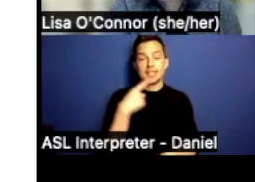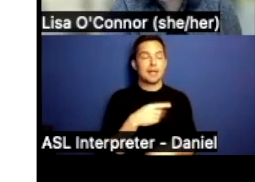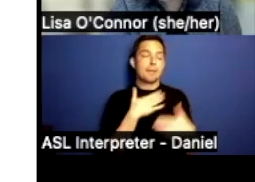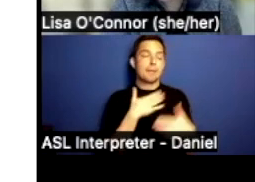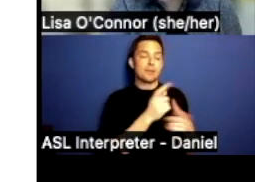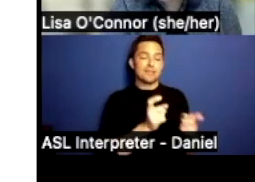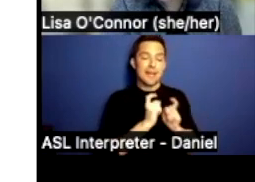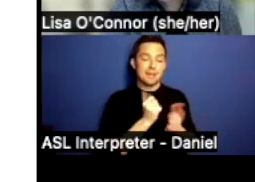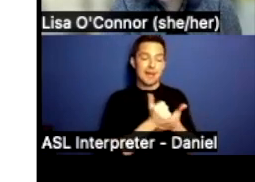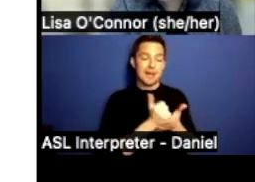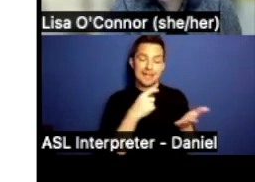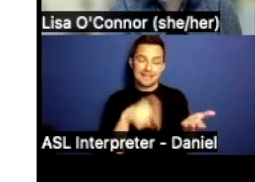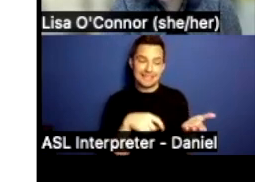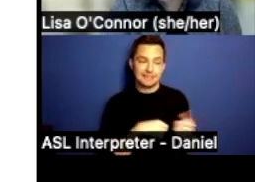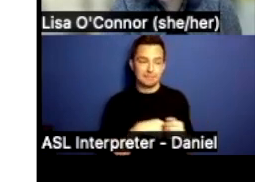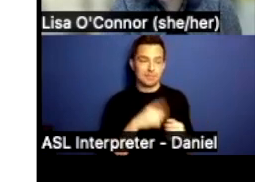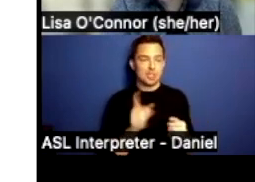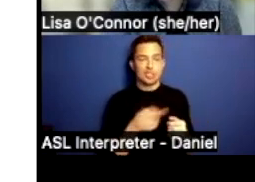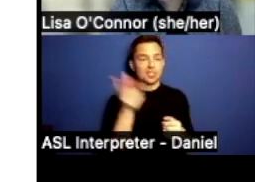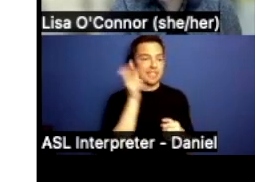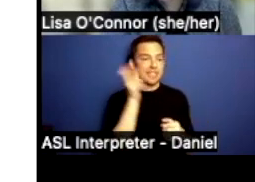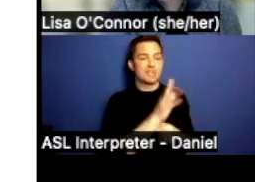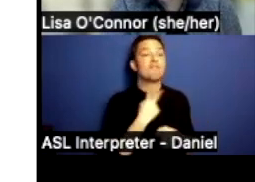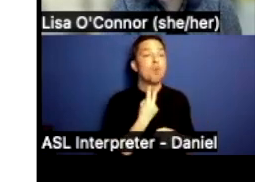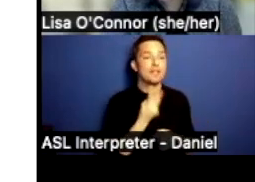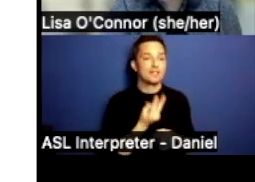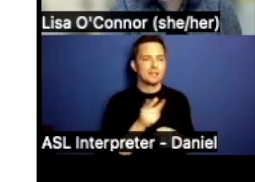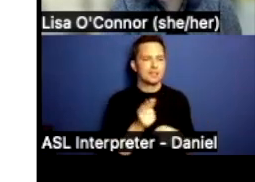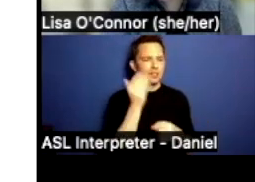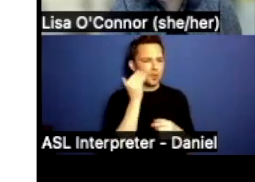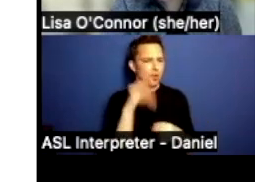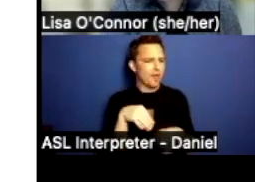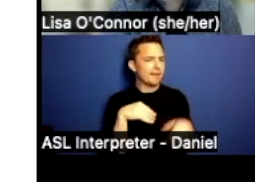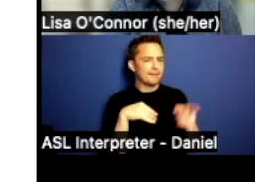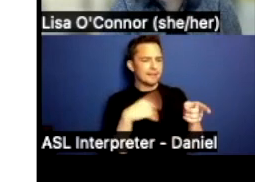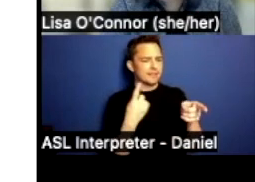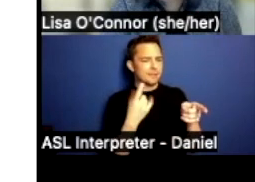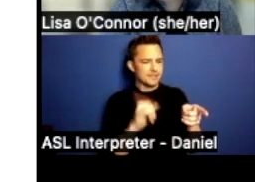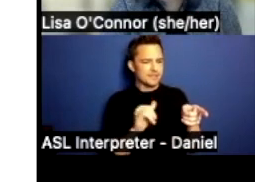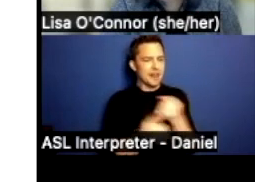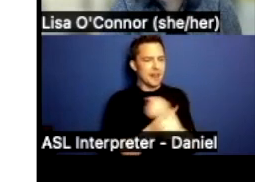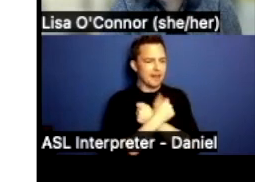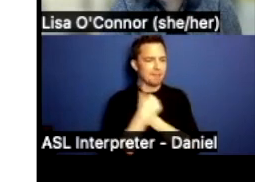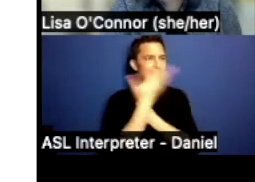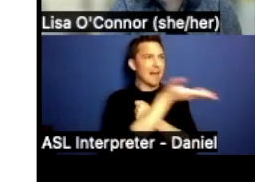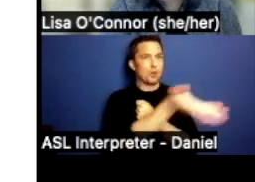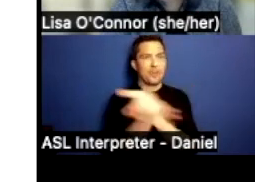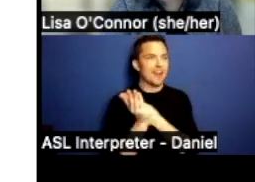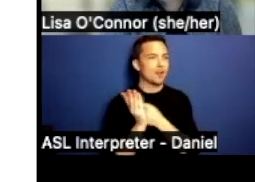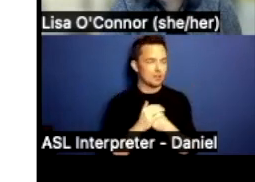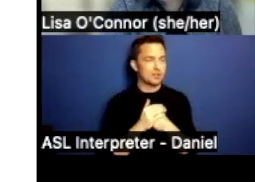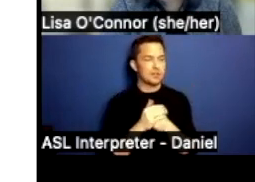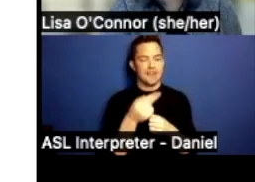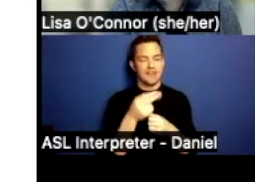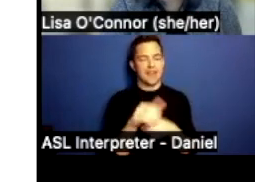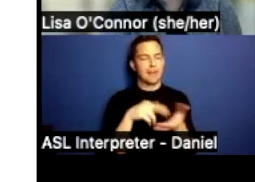type of help that I needed, just to hear his voice, just to know that somebody still loved me out there." They, meaning